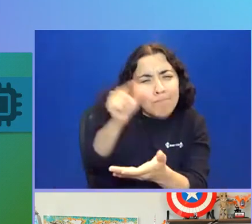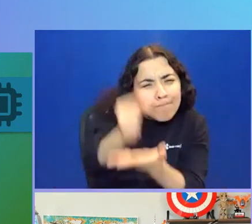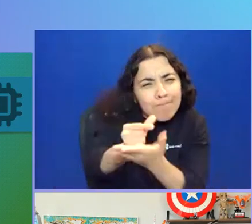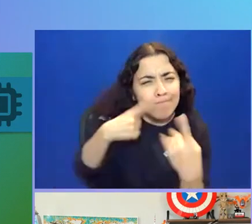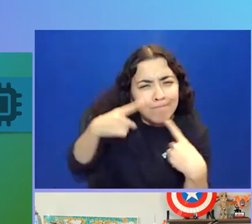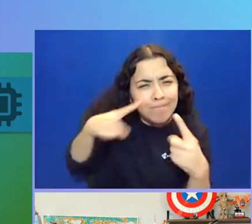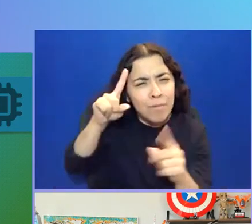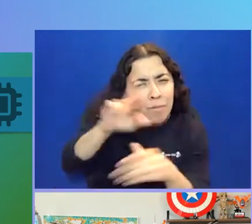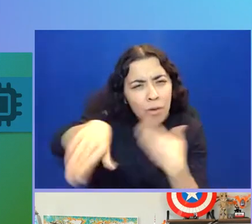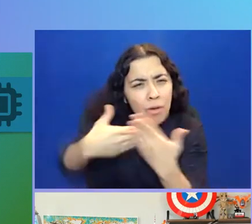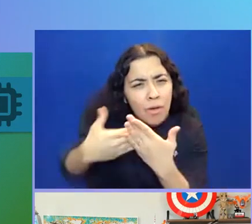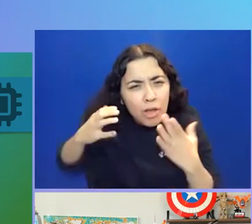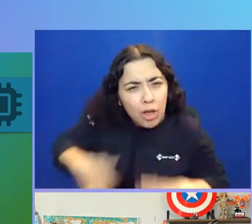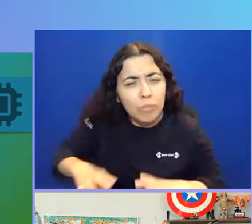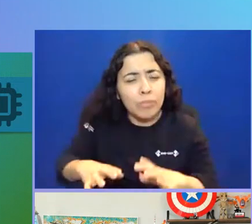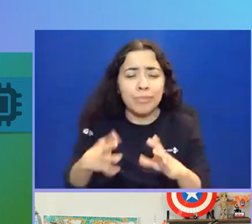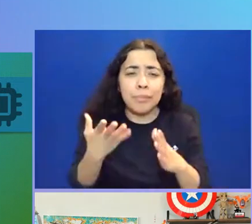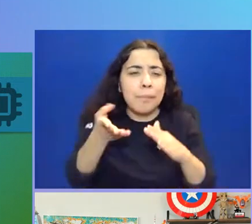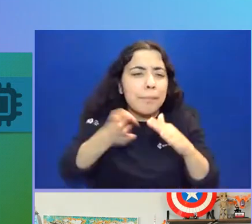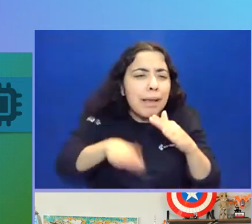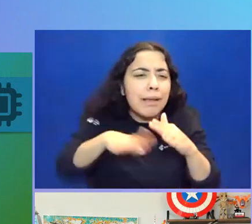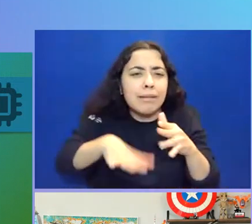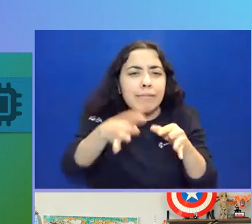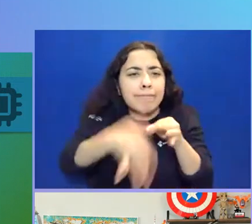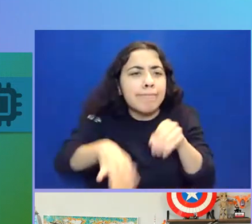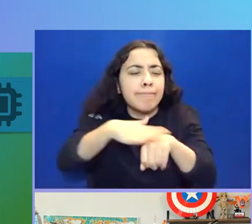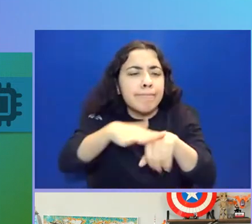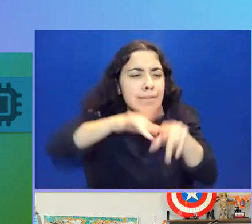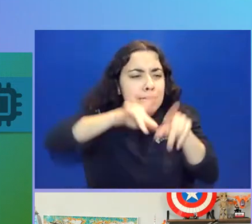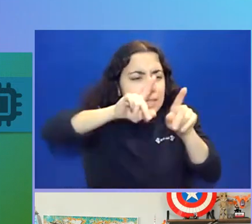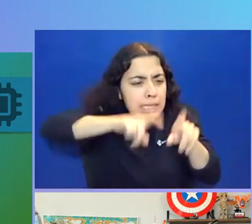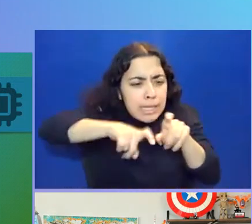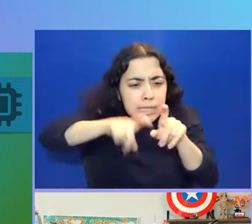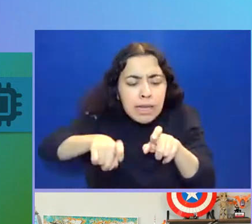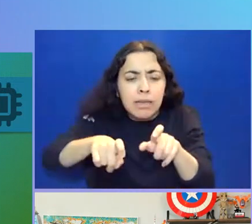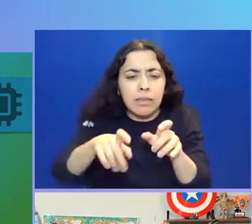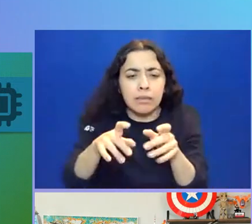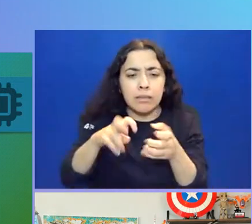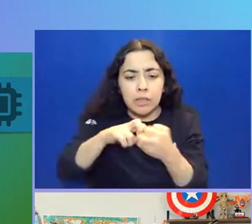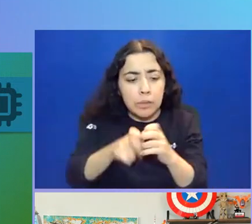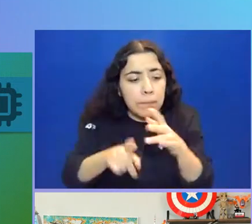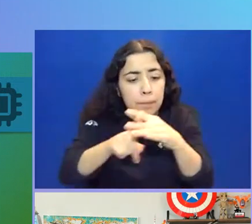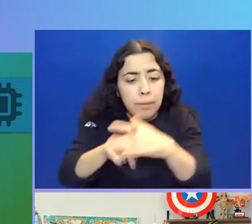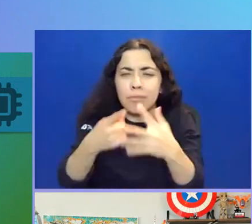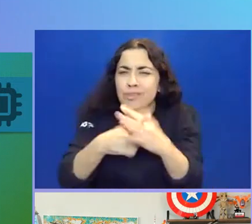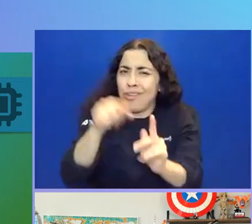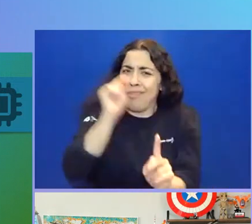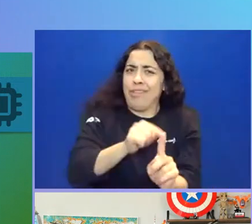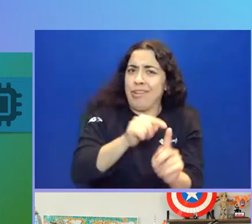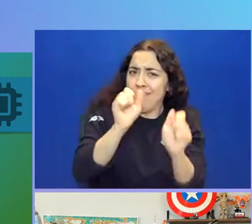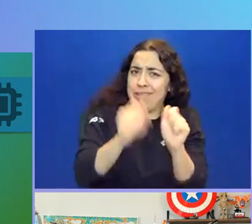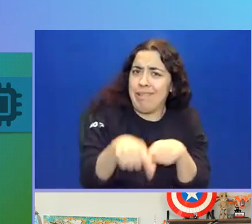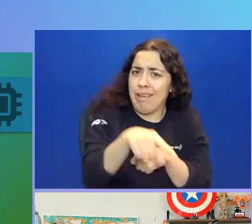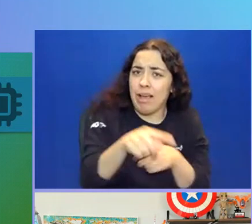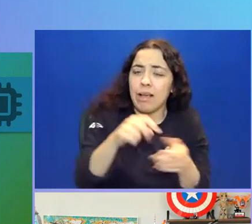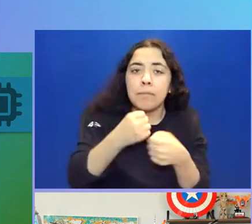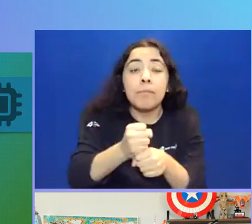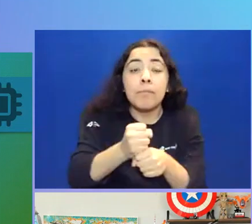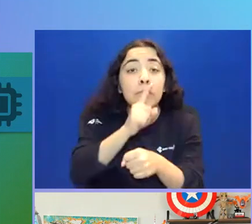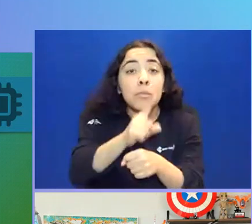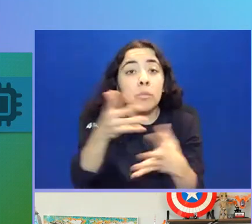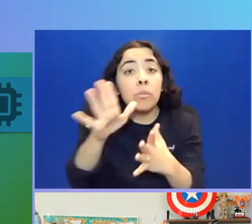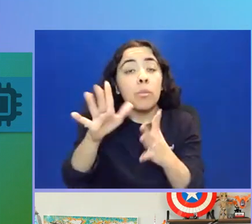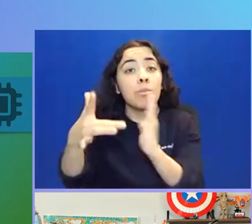basic automated testing, getting rid of critical issues, for example, right? And start there. That way your technology teams